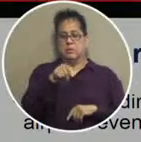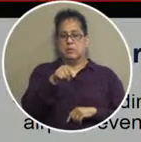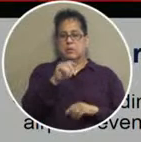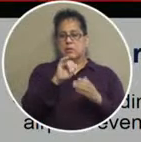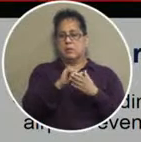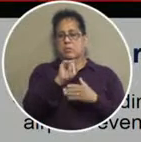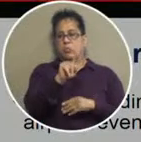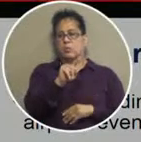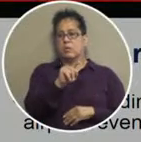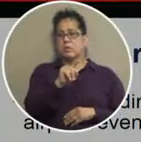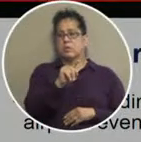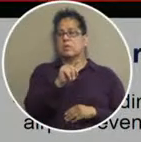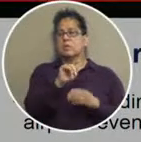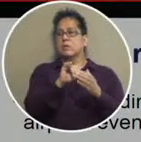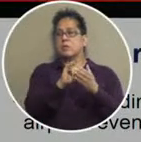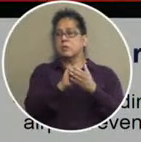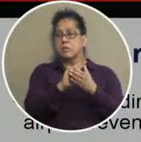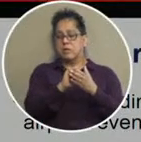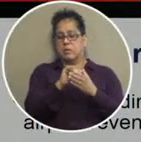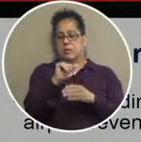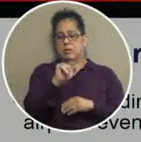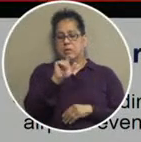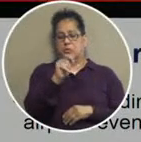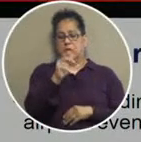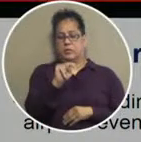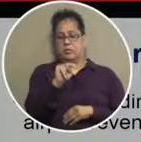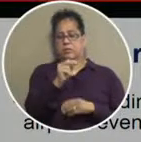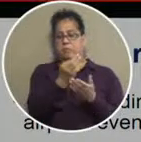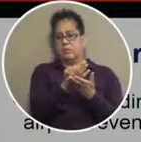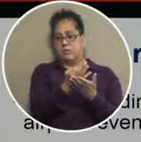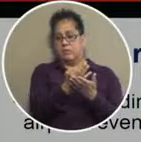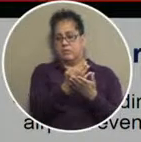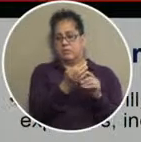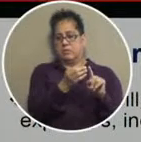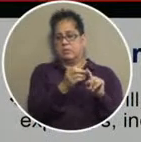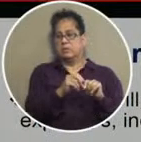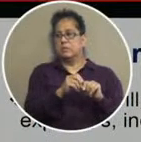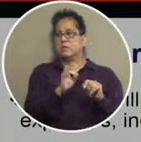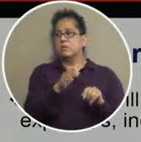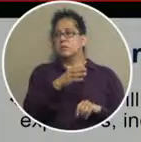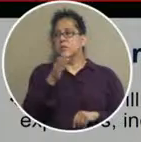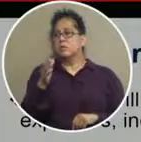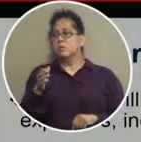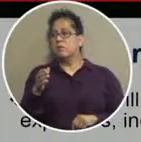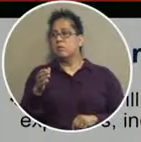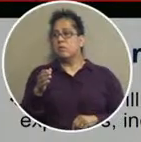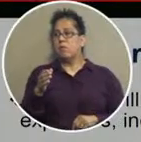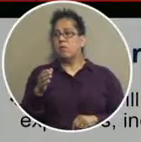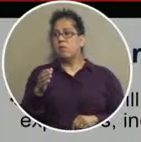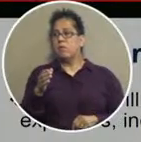one that was included in the FAA allocation of funds. Next slide.